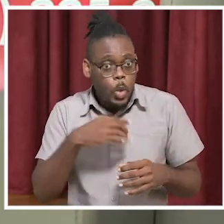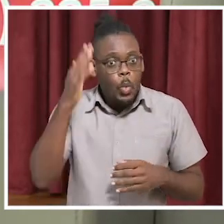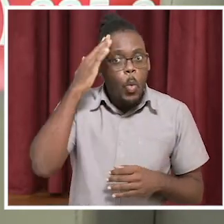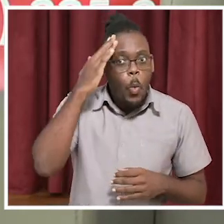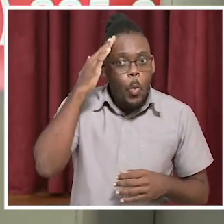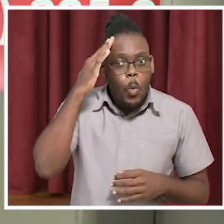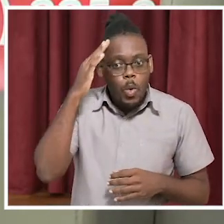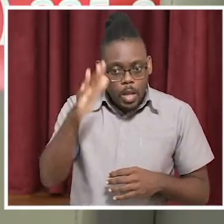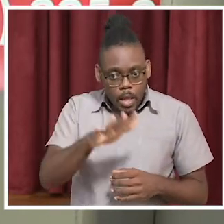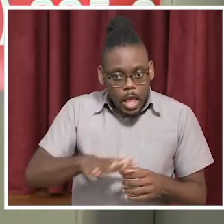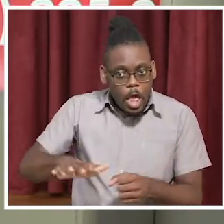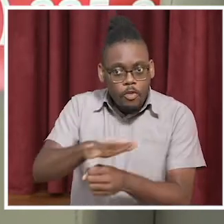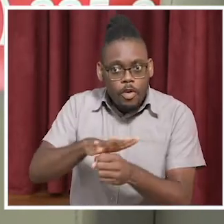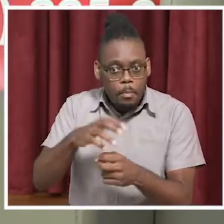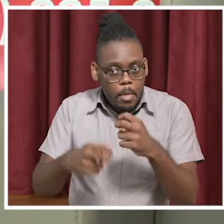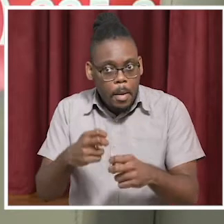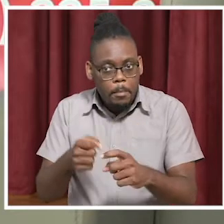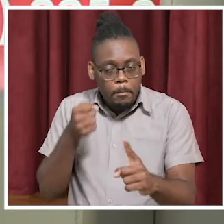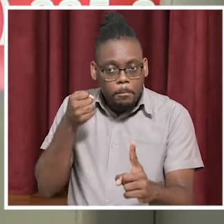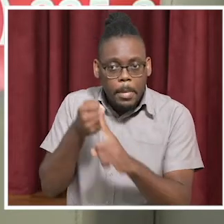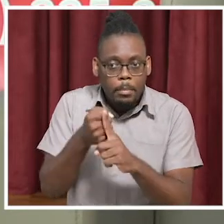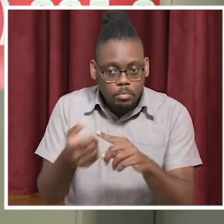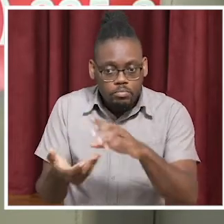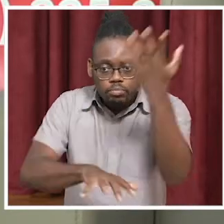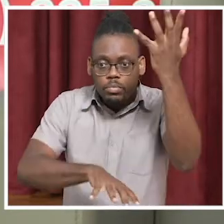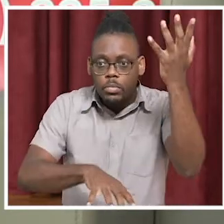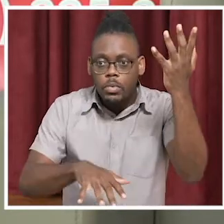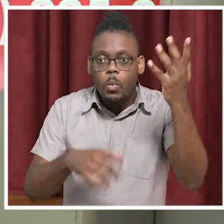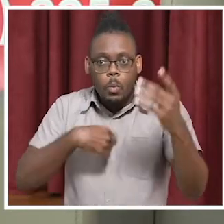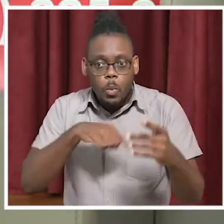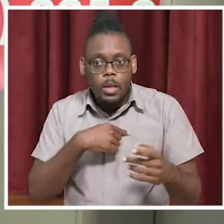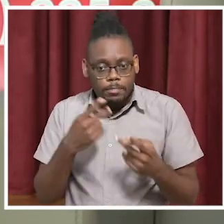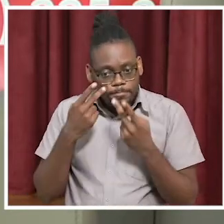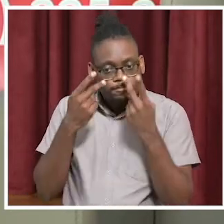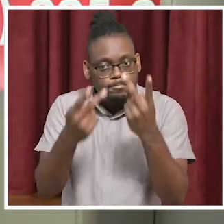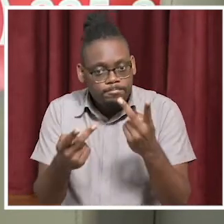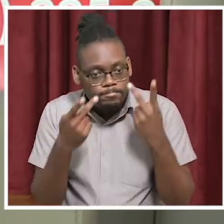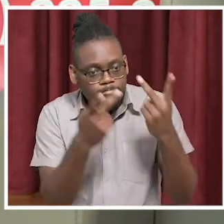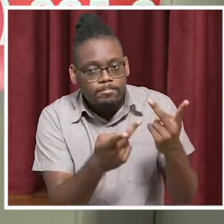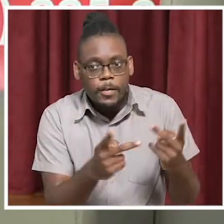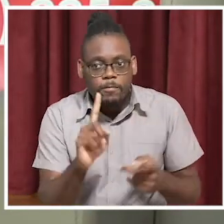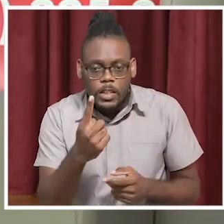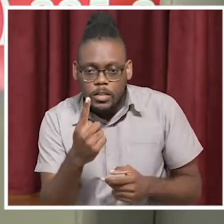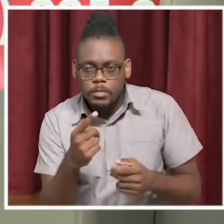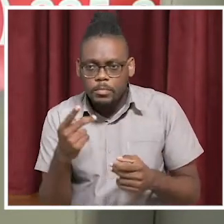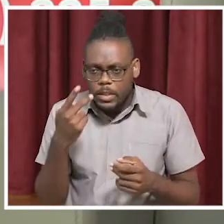area, we get on the ground, right? So taking out the application forms, taking photos of the